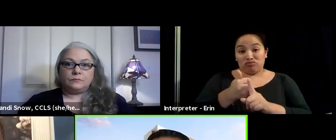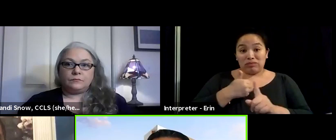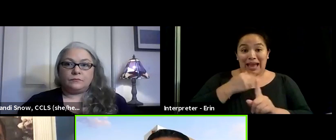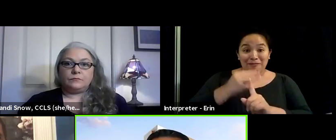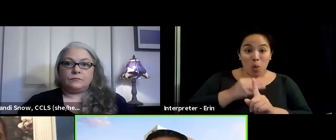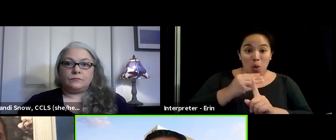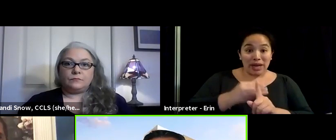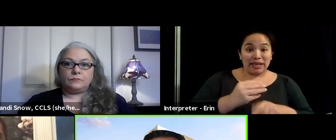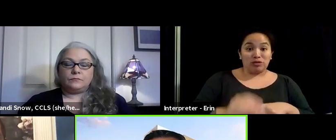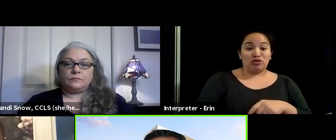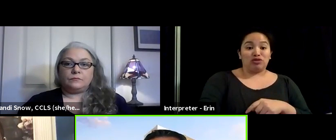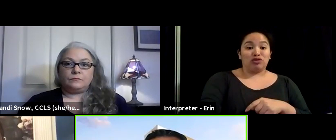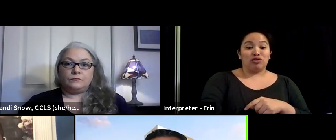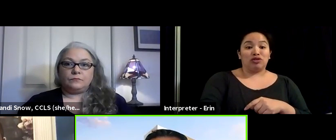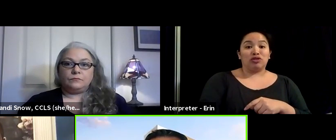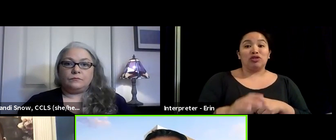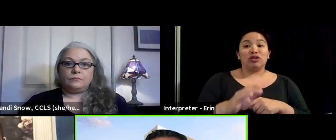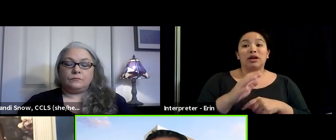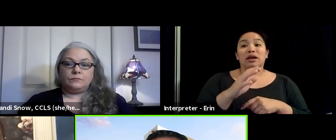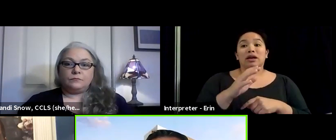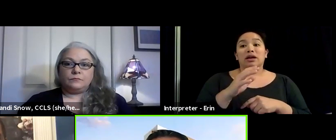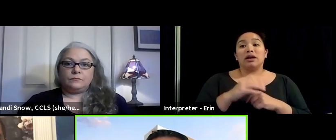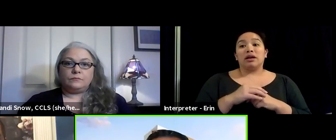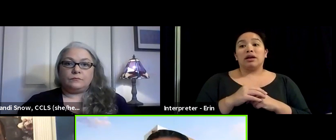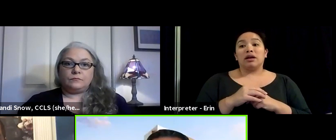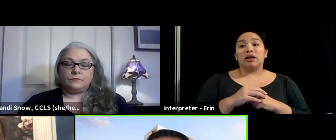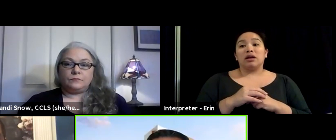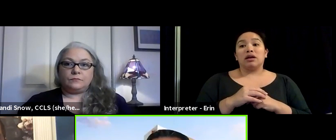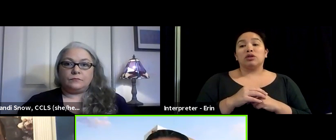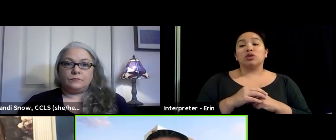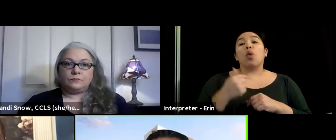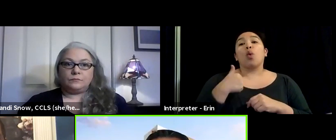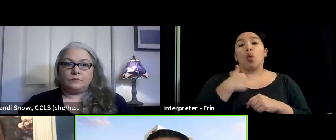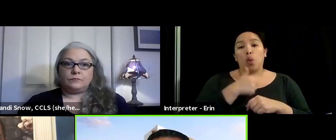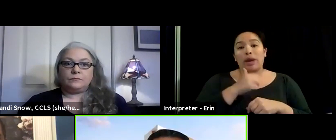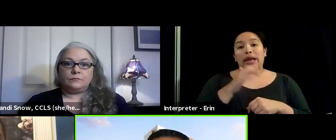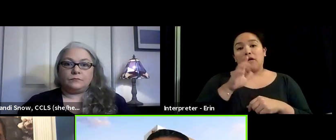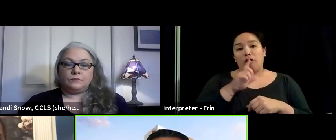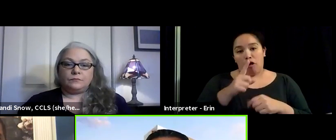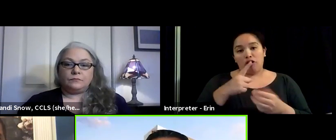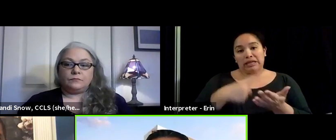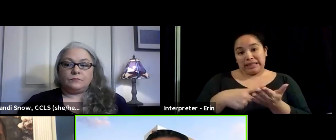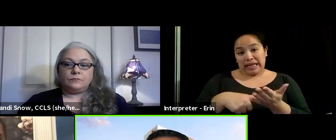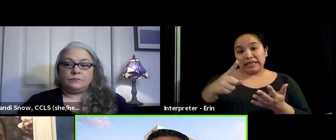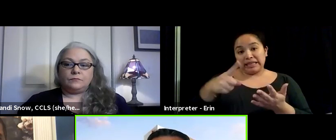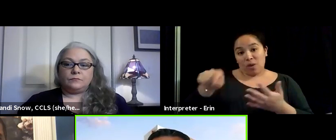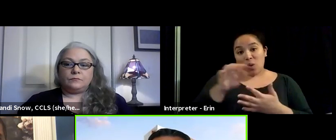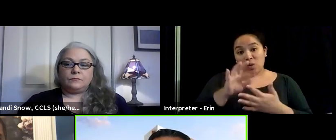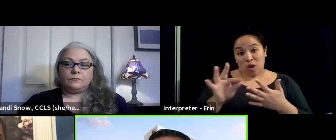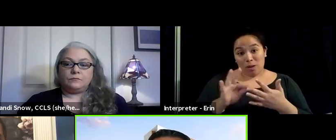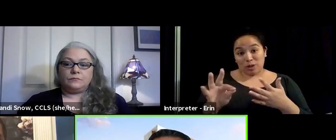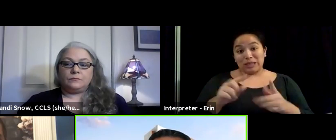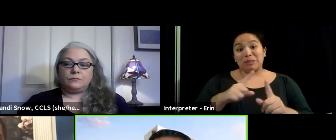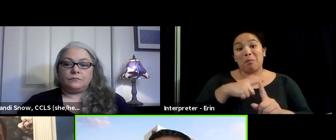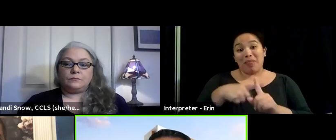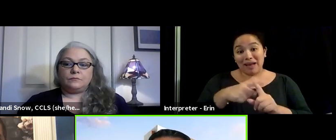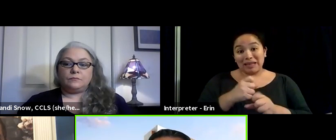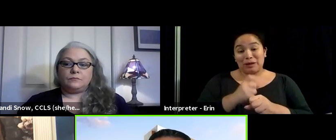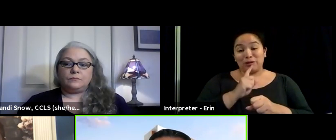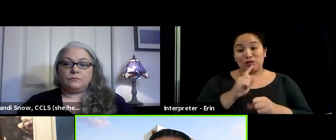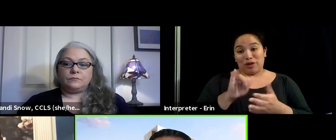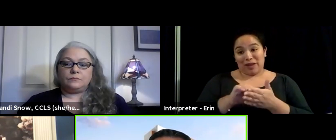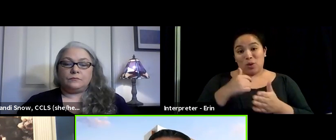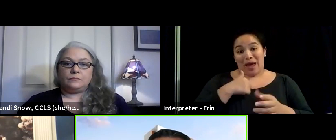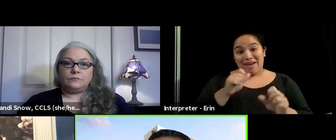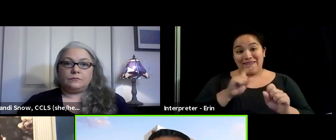agreements to follow through with. So we're going to cover some of those options, as well as ensure that you have answers to